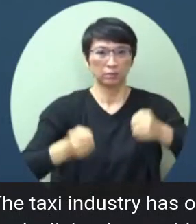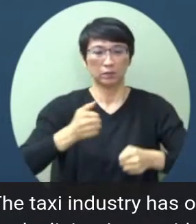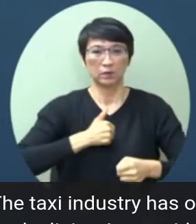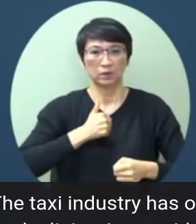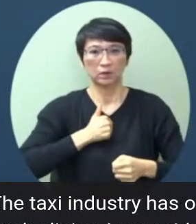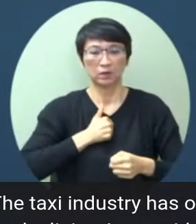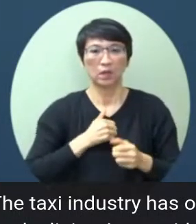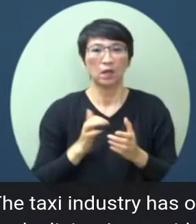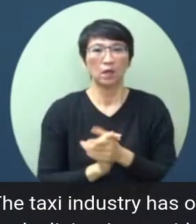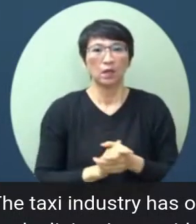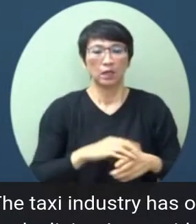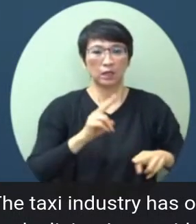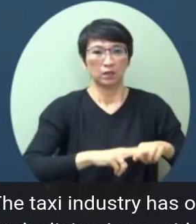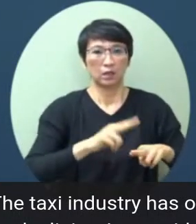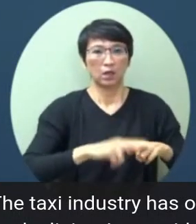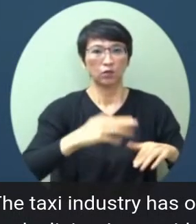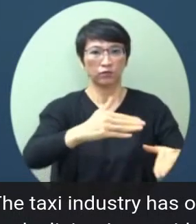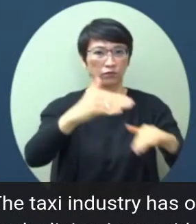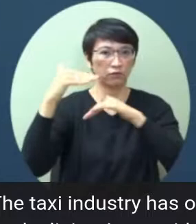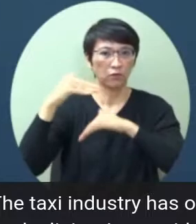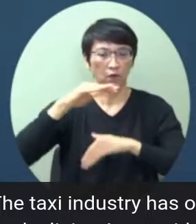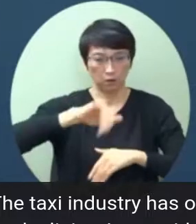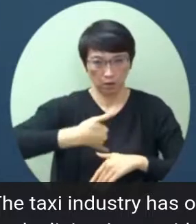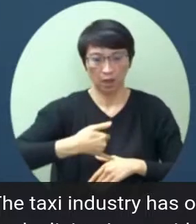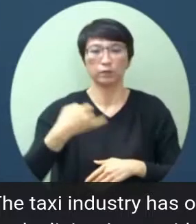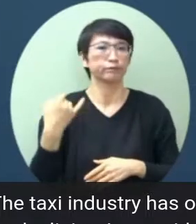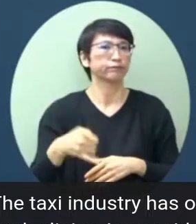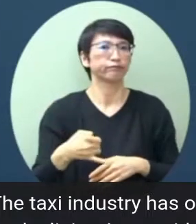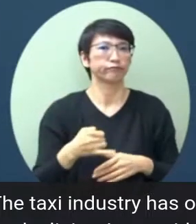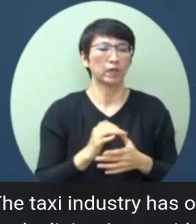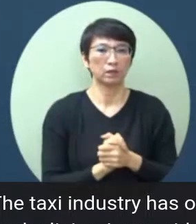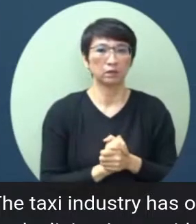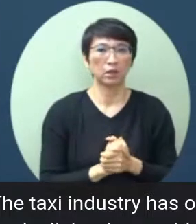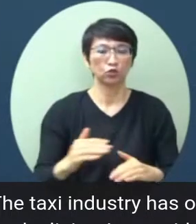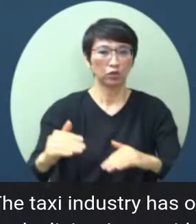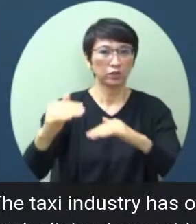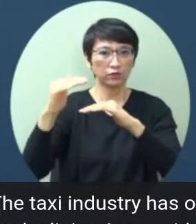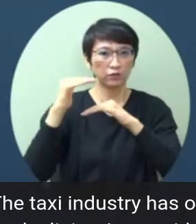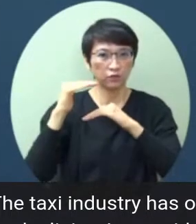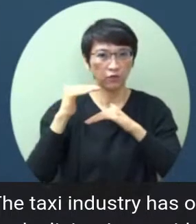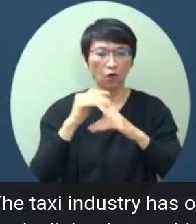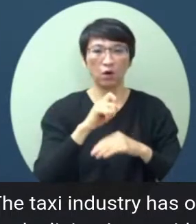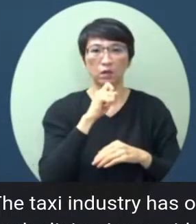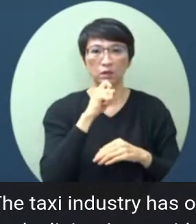That has carved out some 20% of the truck drivers from our daily